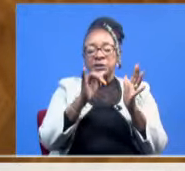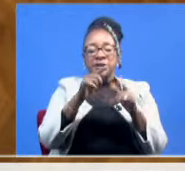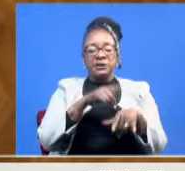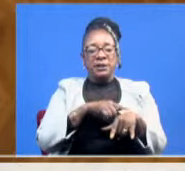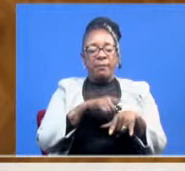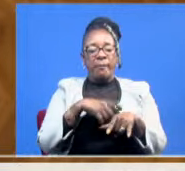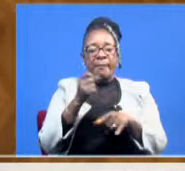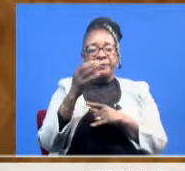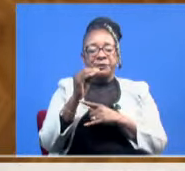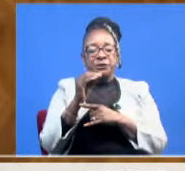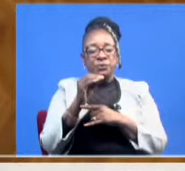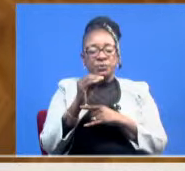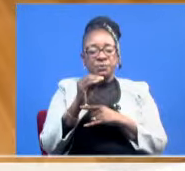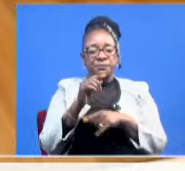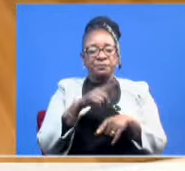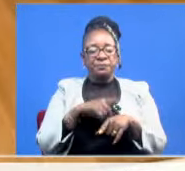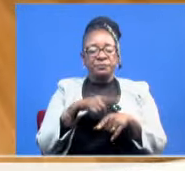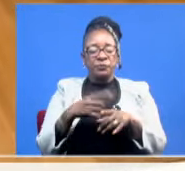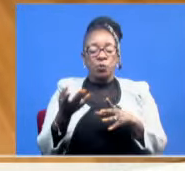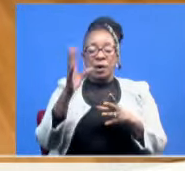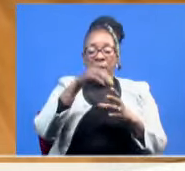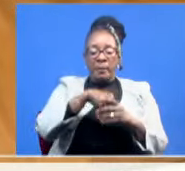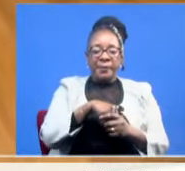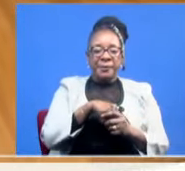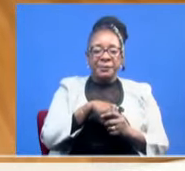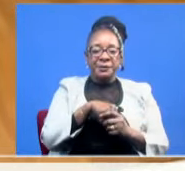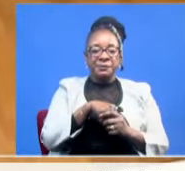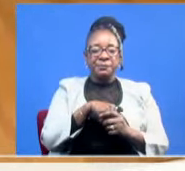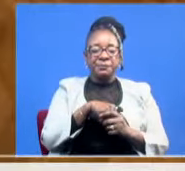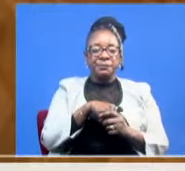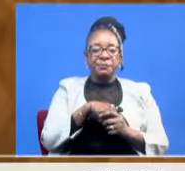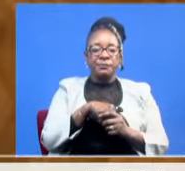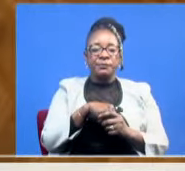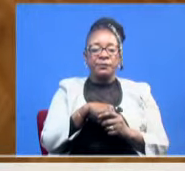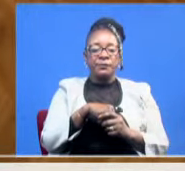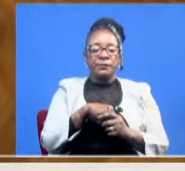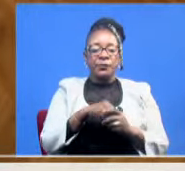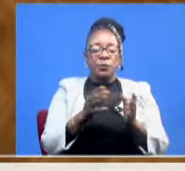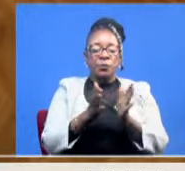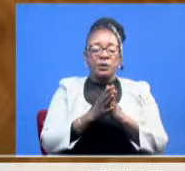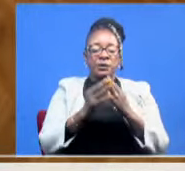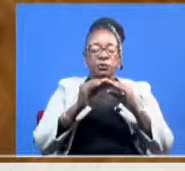So when we came in with Coach Salim, the team settled.